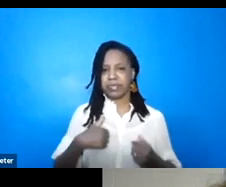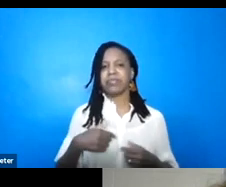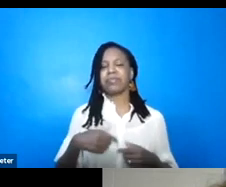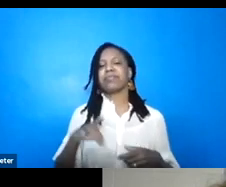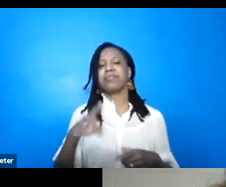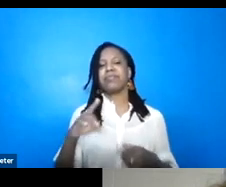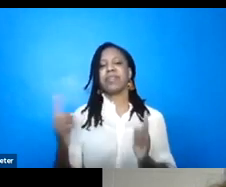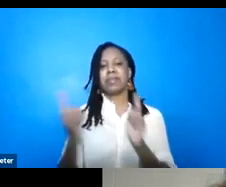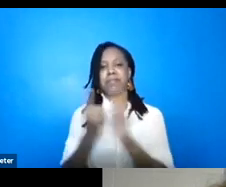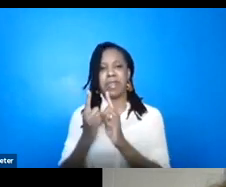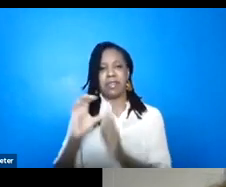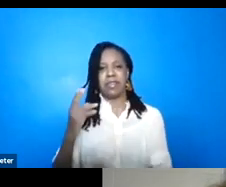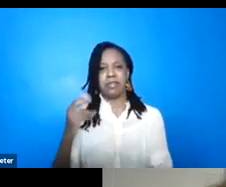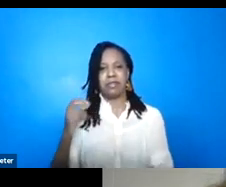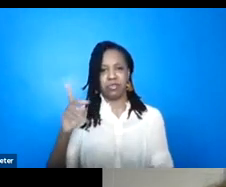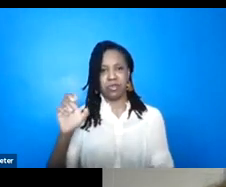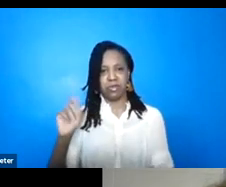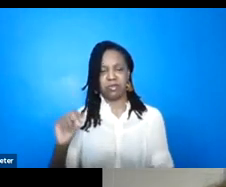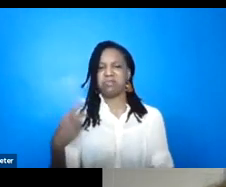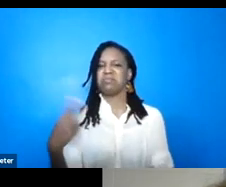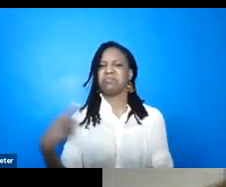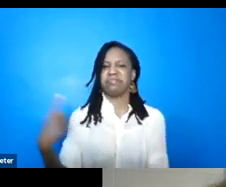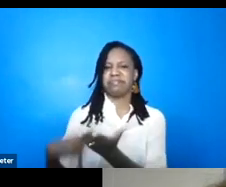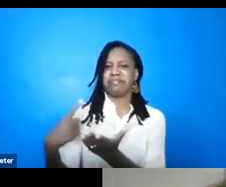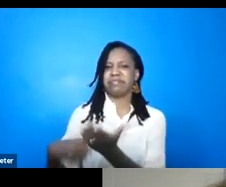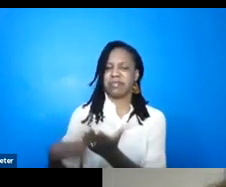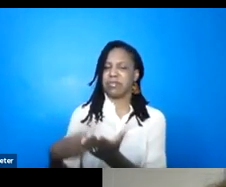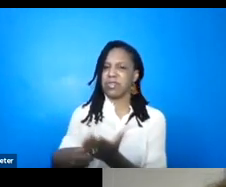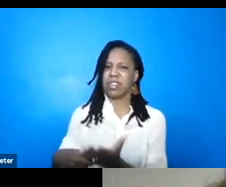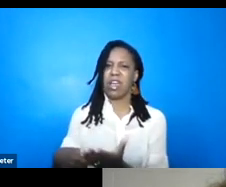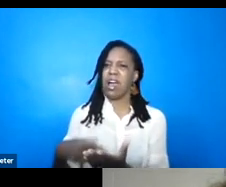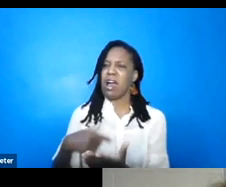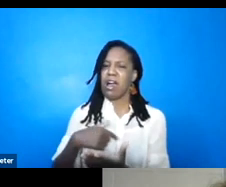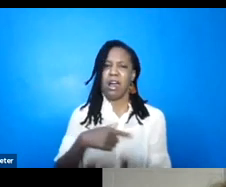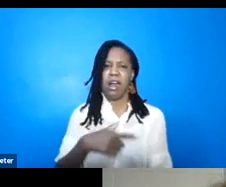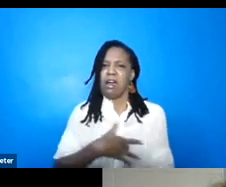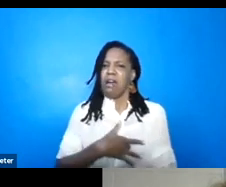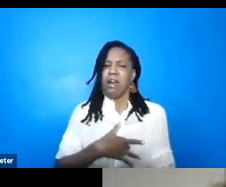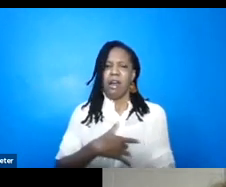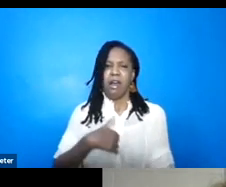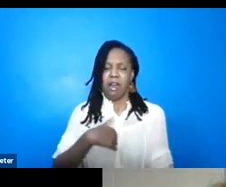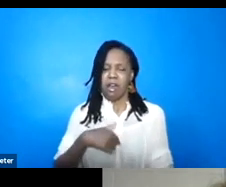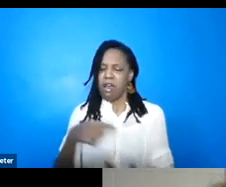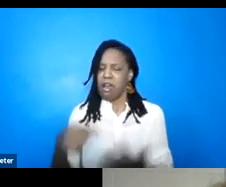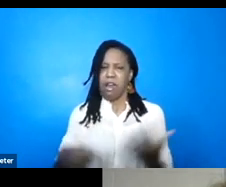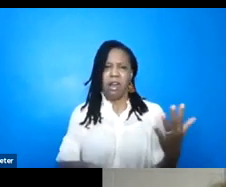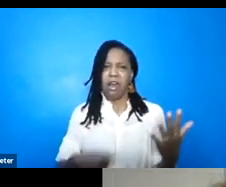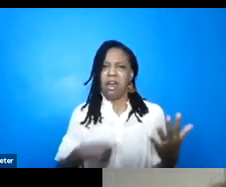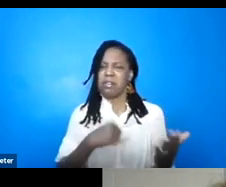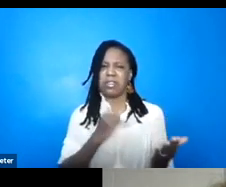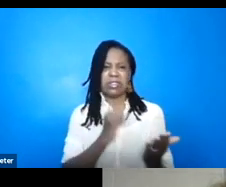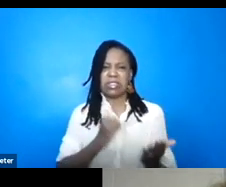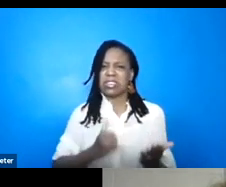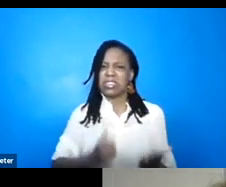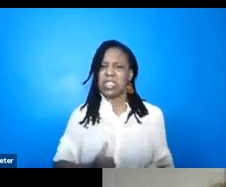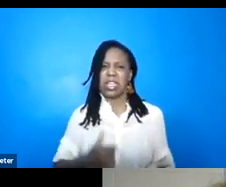identify 3 areas of my life that shaped that, like shaped my false perception of manhood. Like, what were those